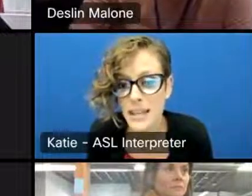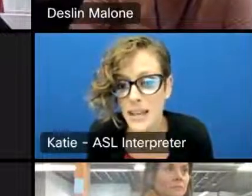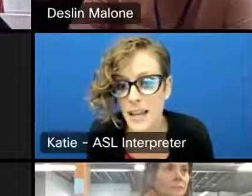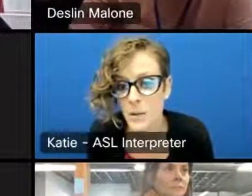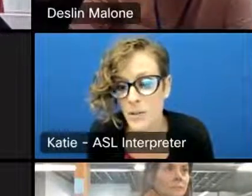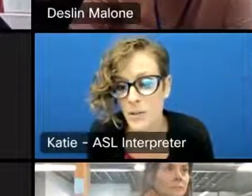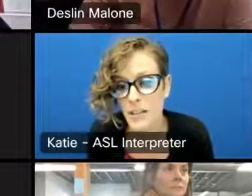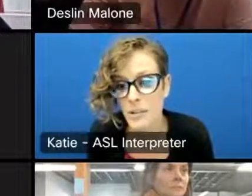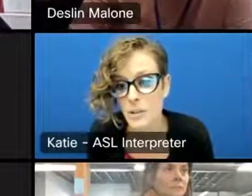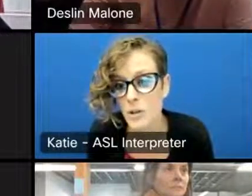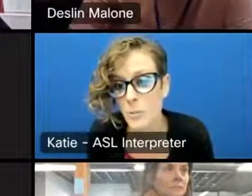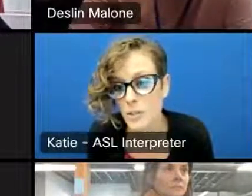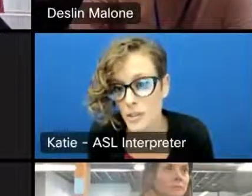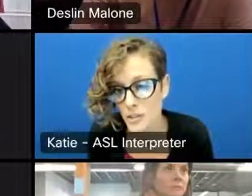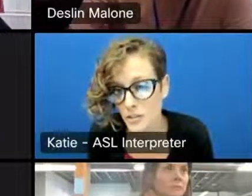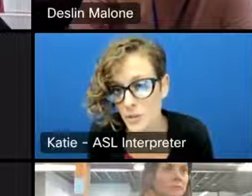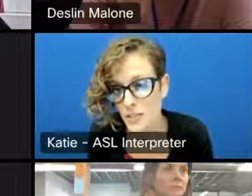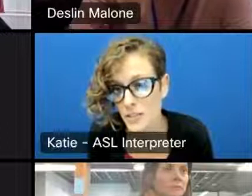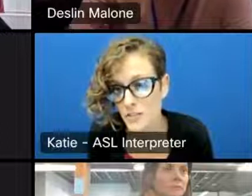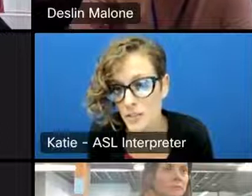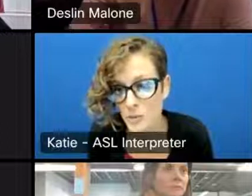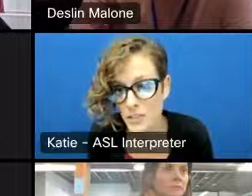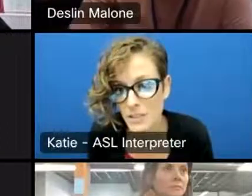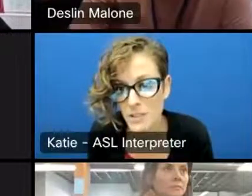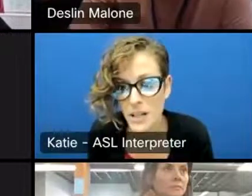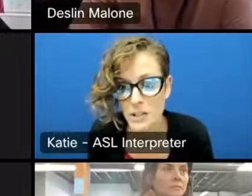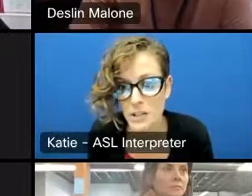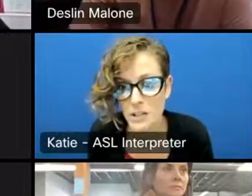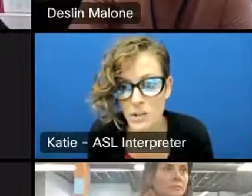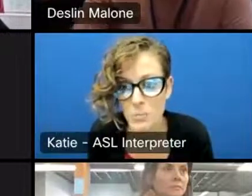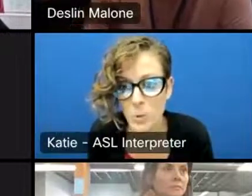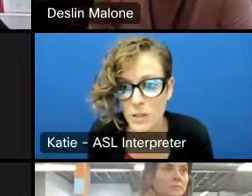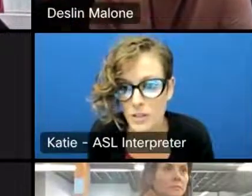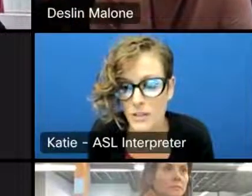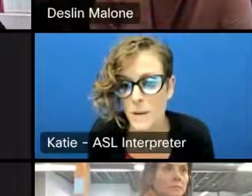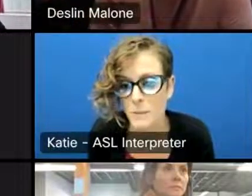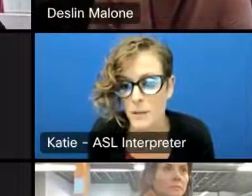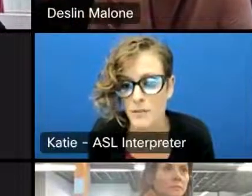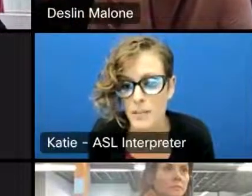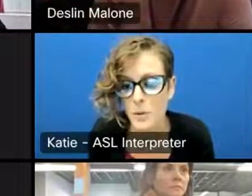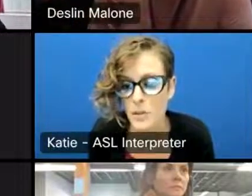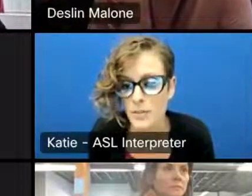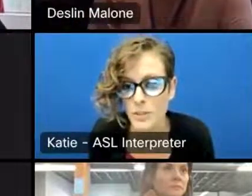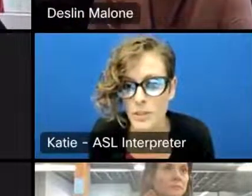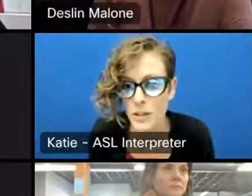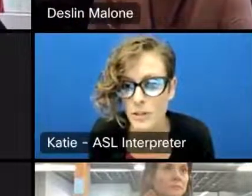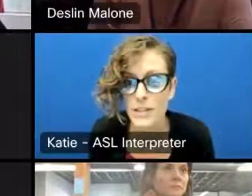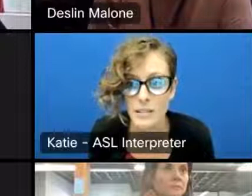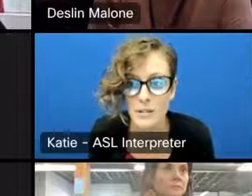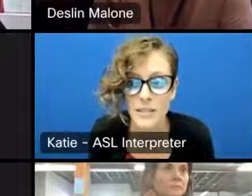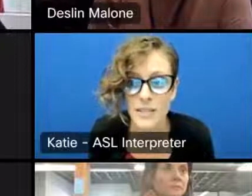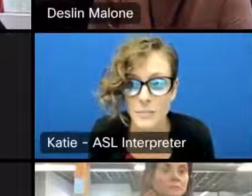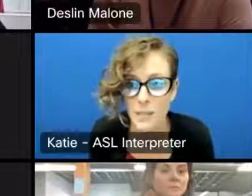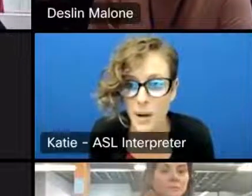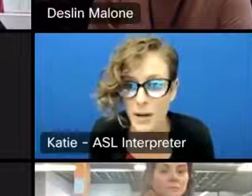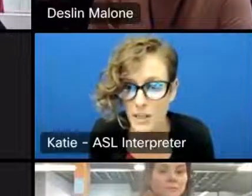community, whether or not you are open to serving those individuals. If you're not sure of what supports are available or resources are out there, that